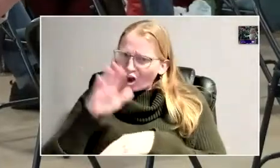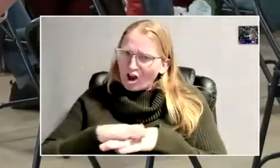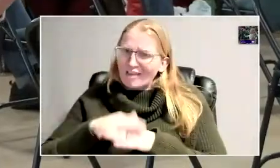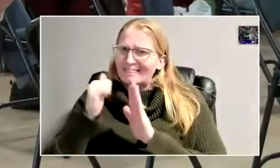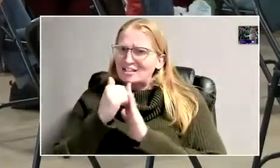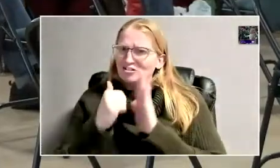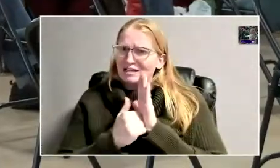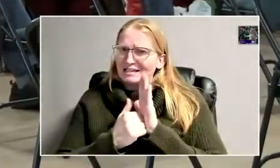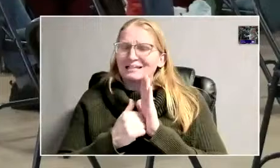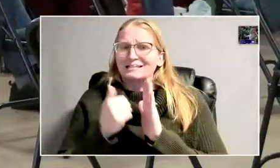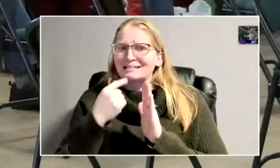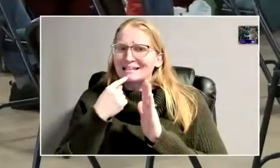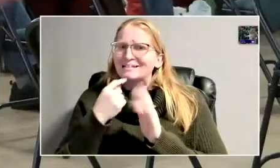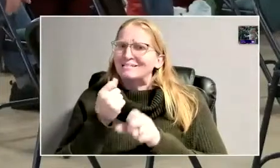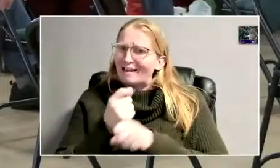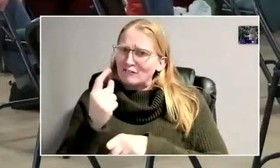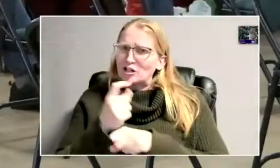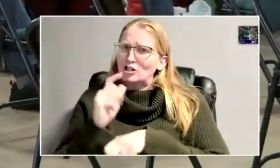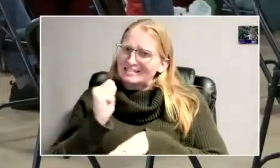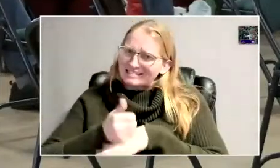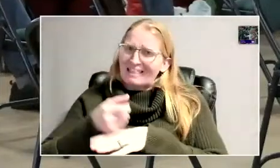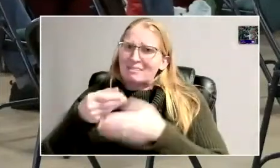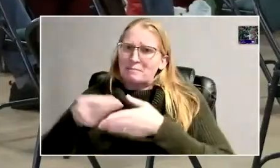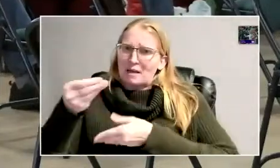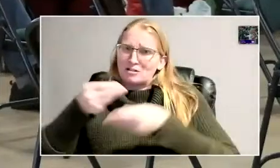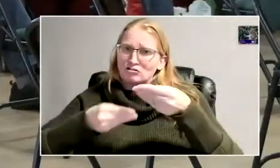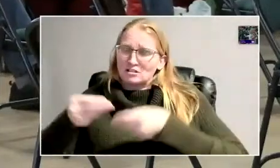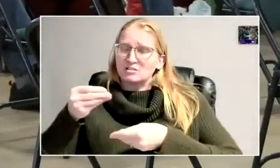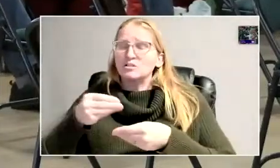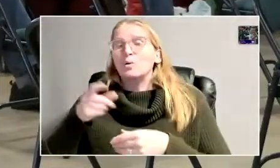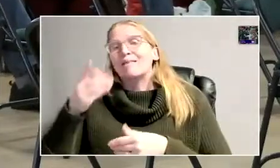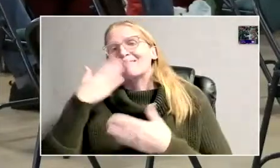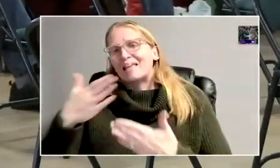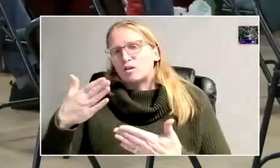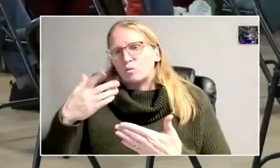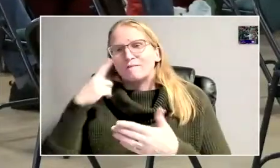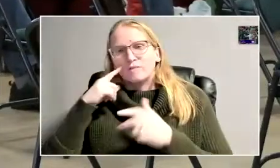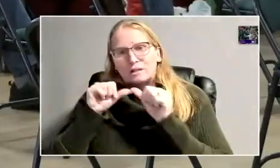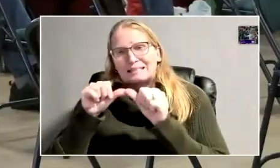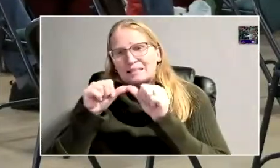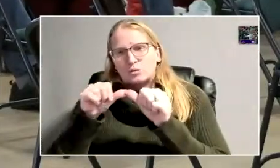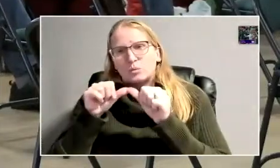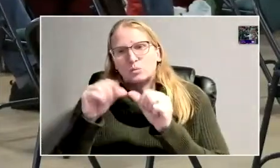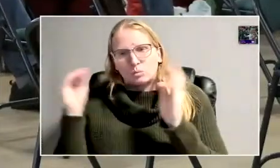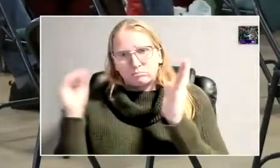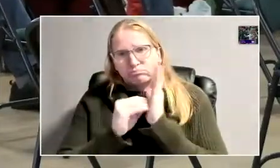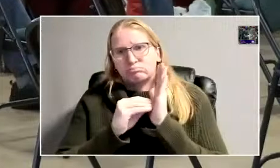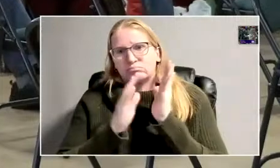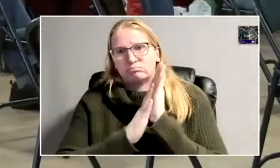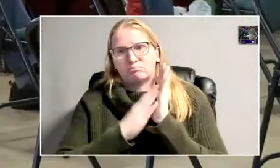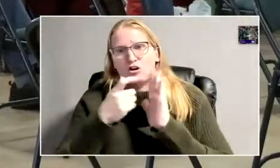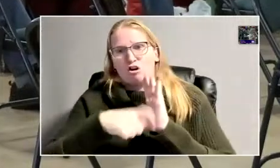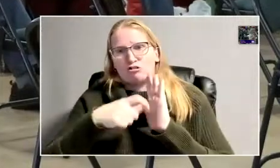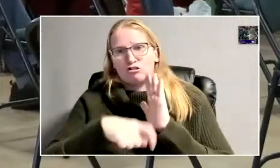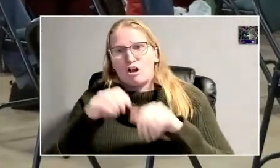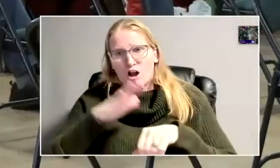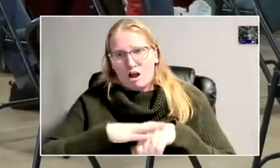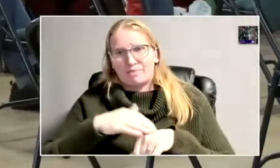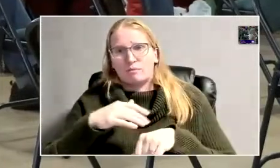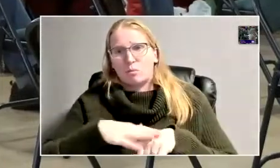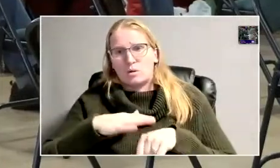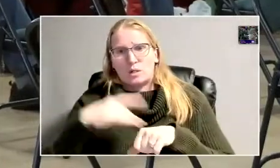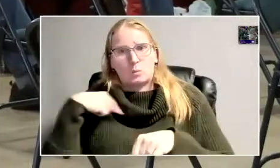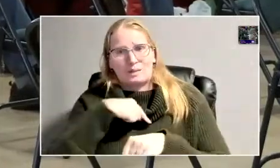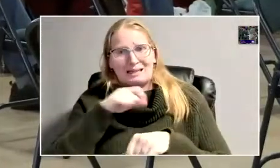budget um so thank you to the select board for continuing that tradition and um historically we have